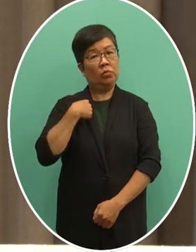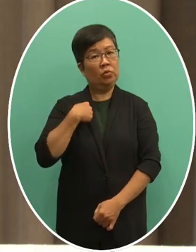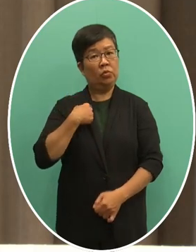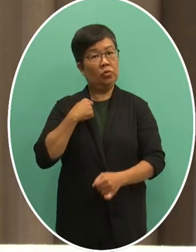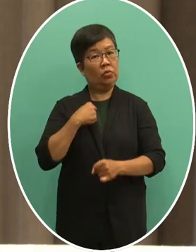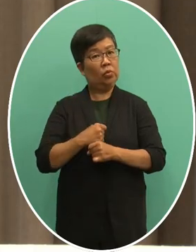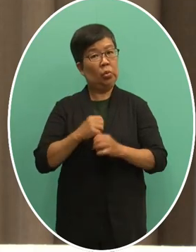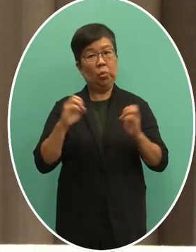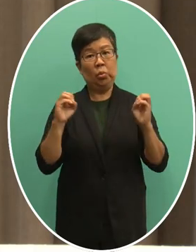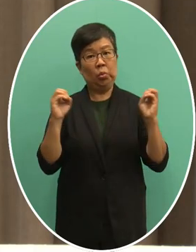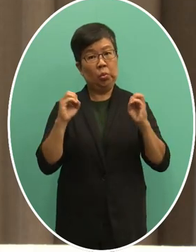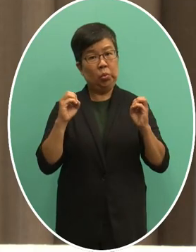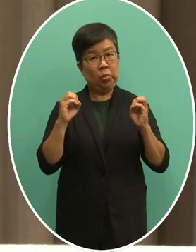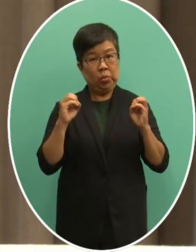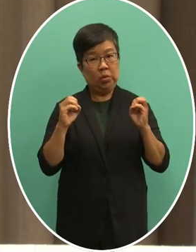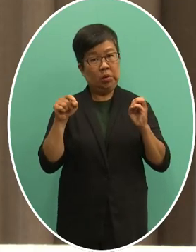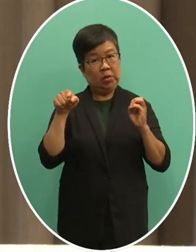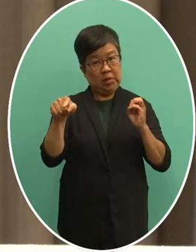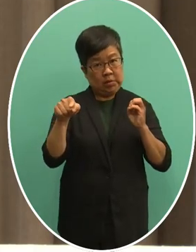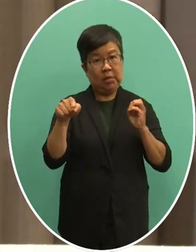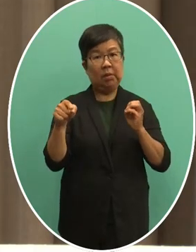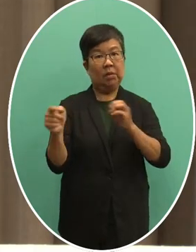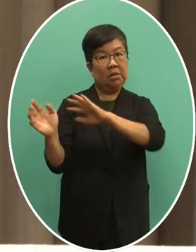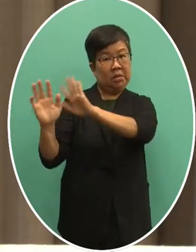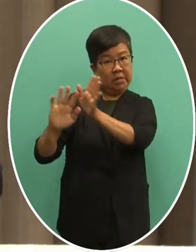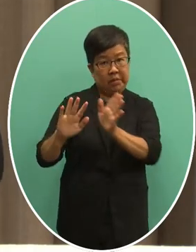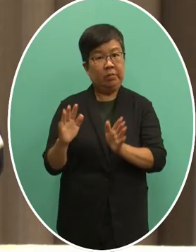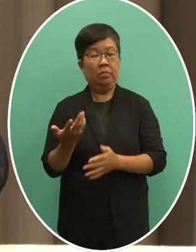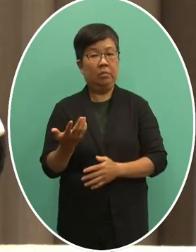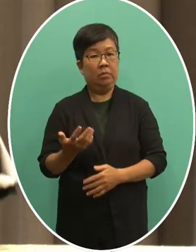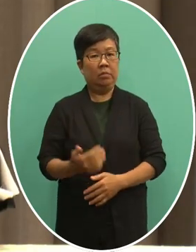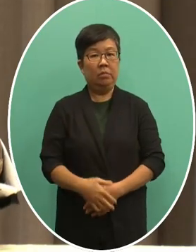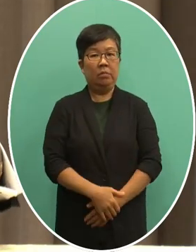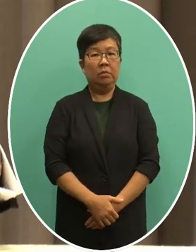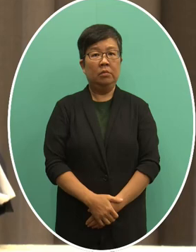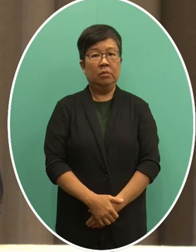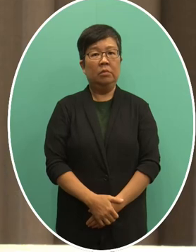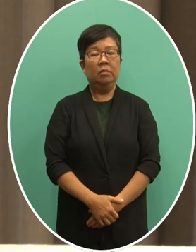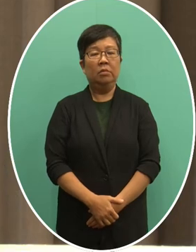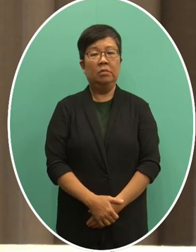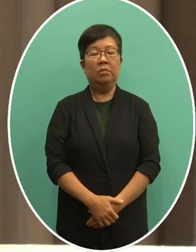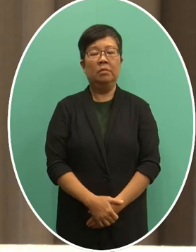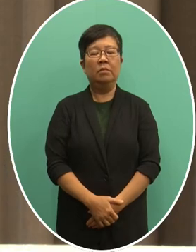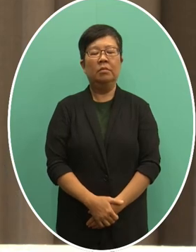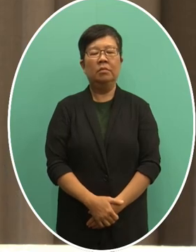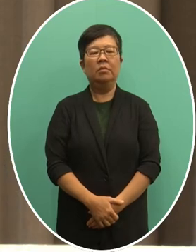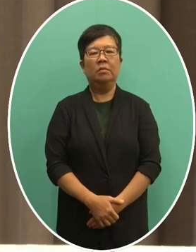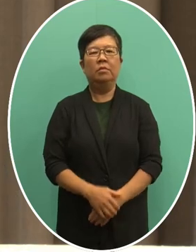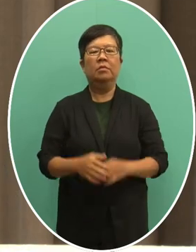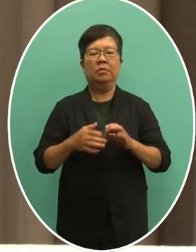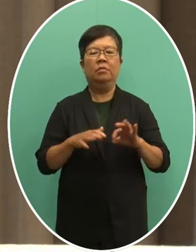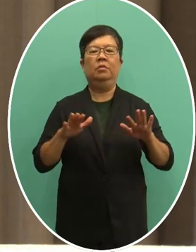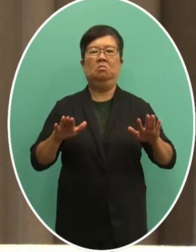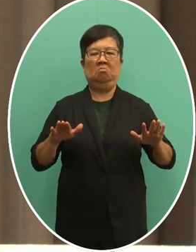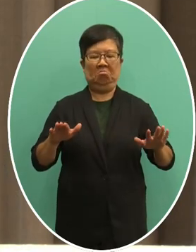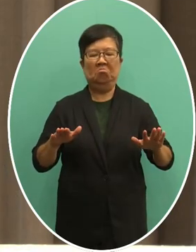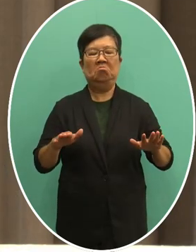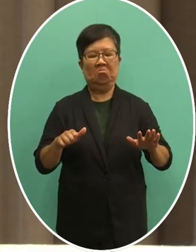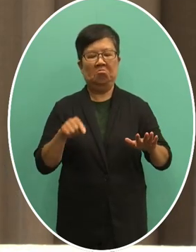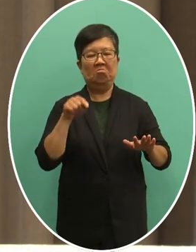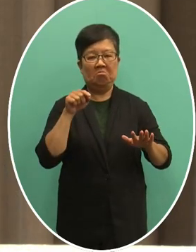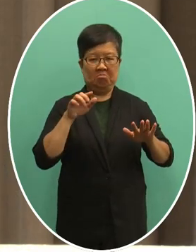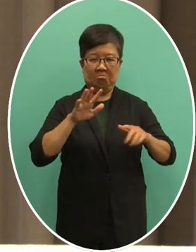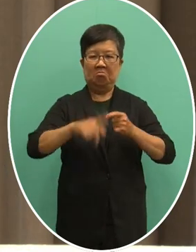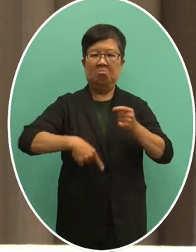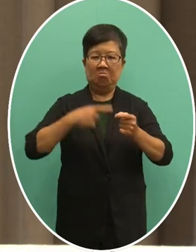it's likeyou agreethat bullyerto keep on bully peopleSo now is the timeparticularly this year